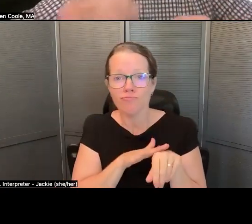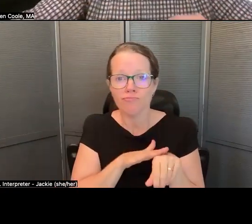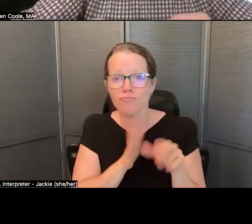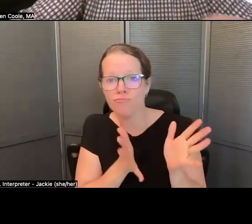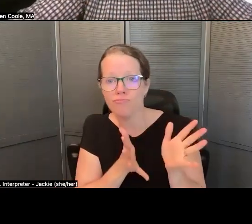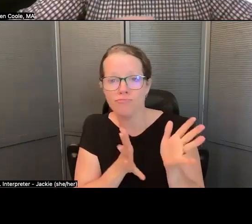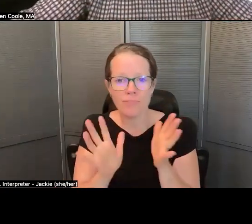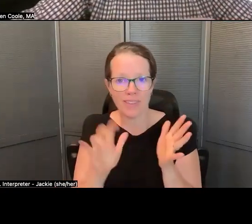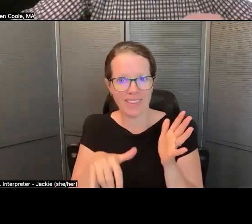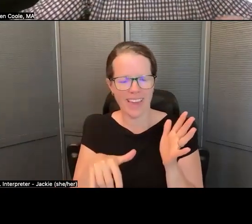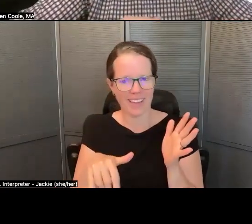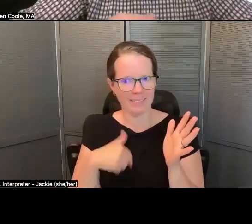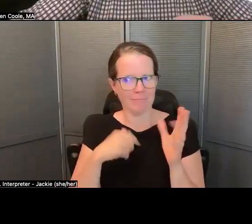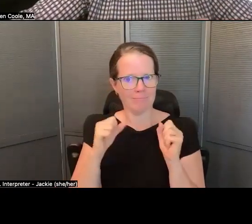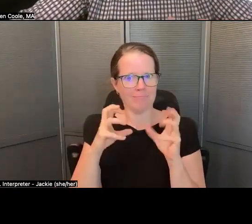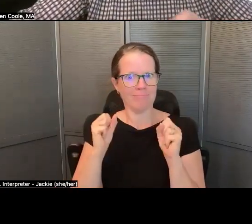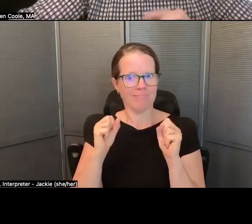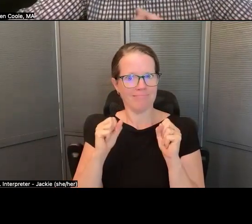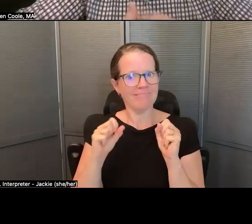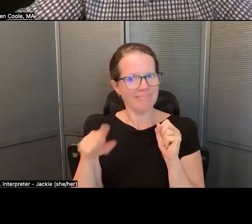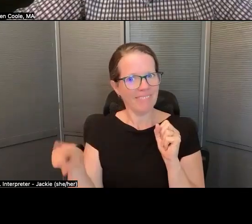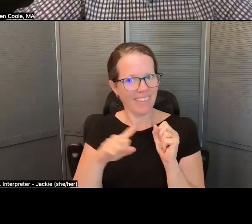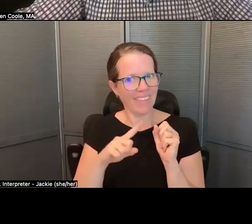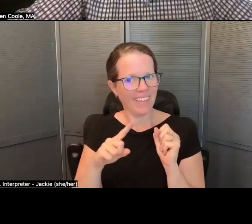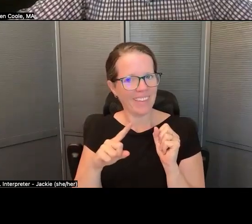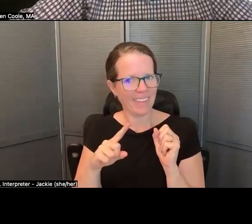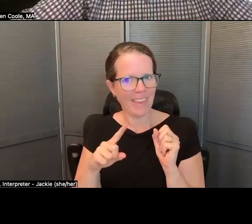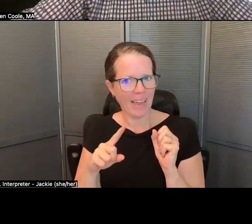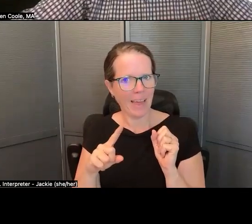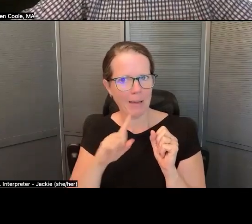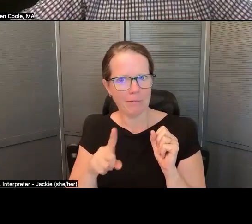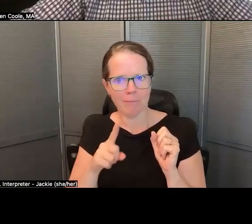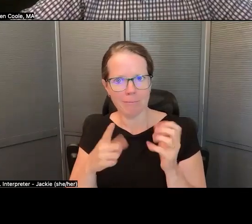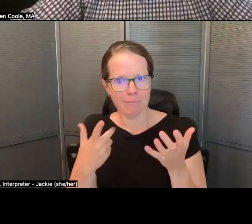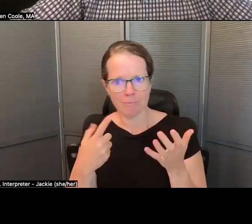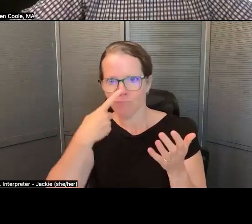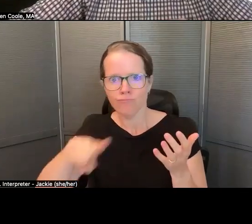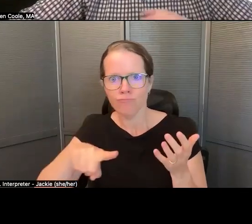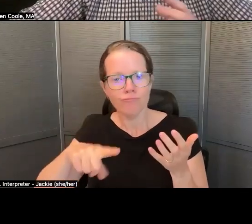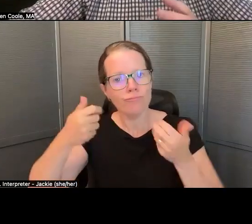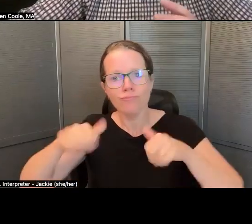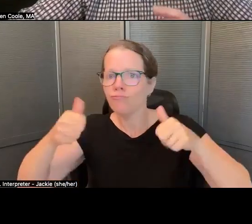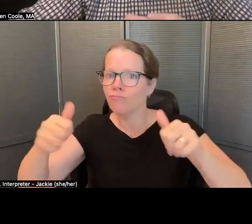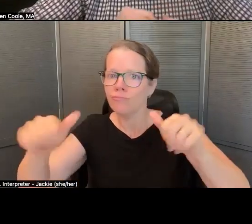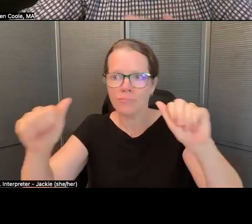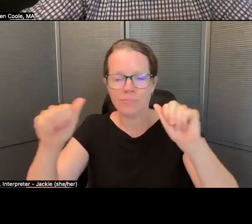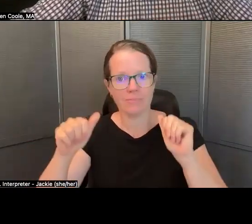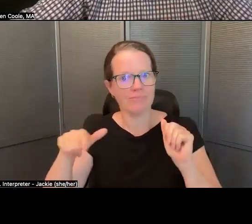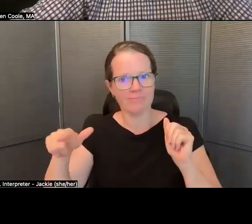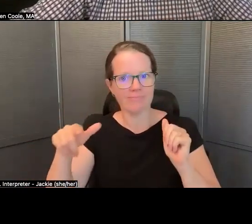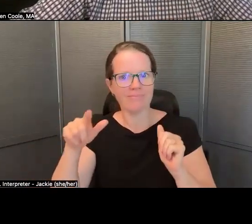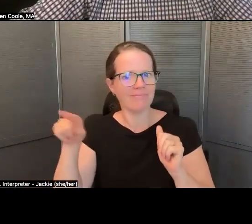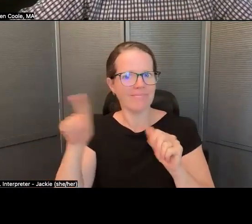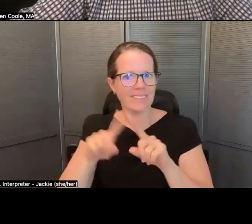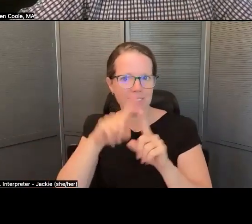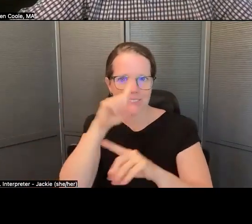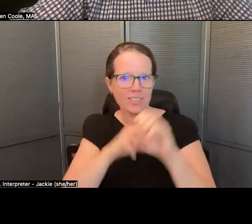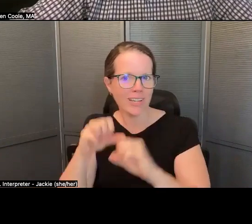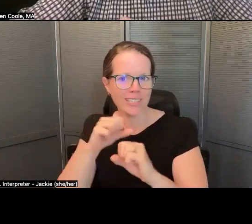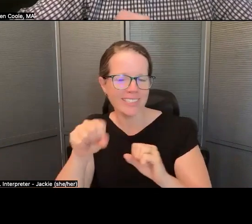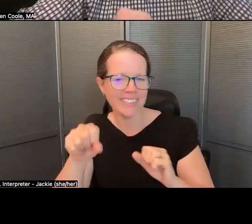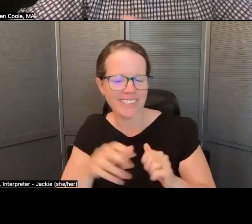easy it was to get our folks to start to engage by implementing these strategies and tools for them. There has been